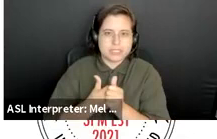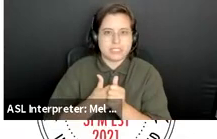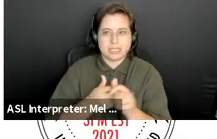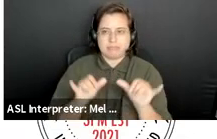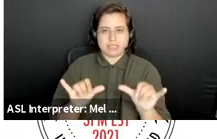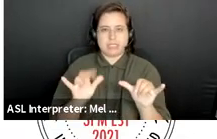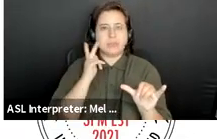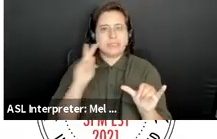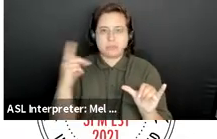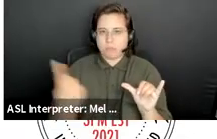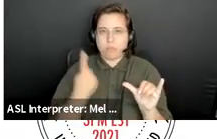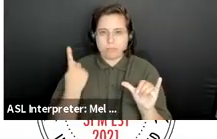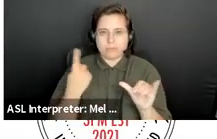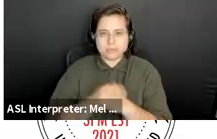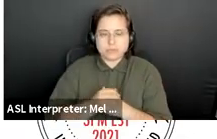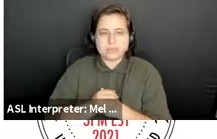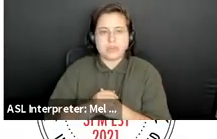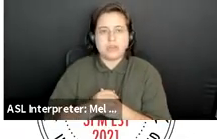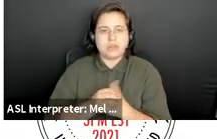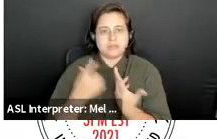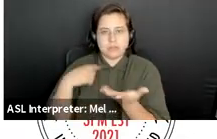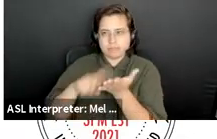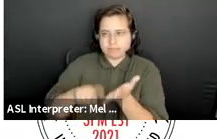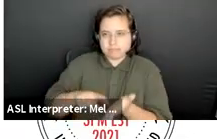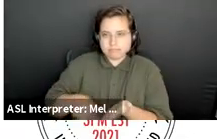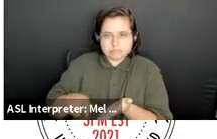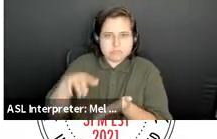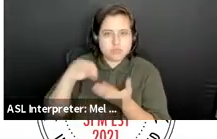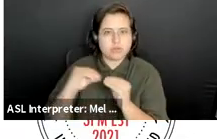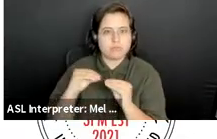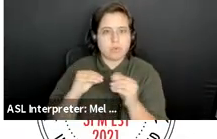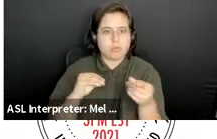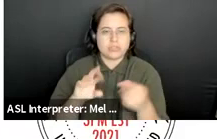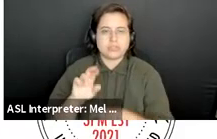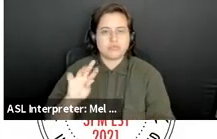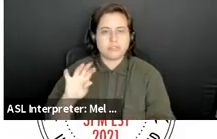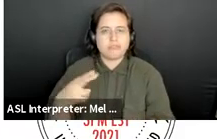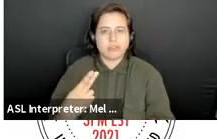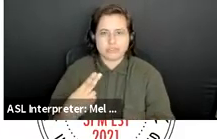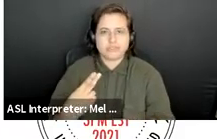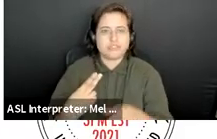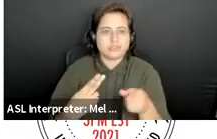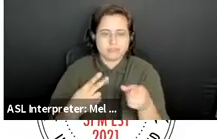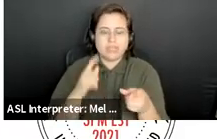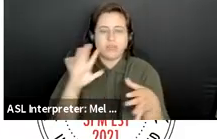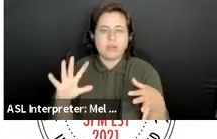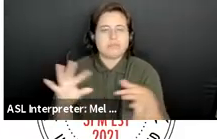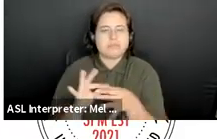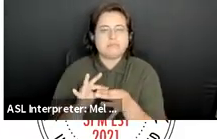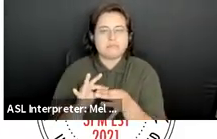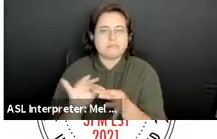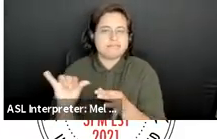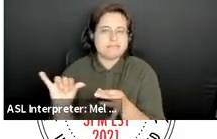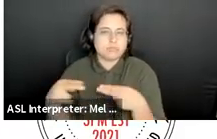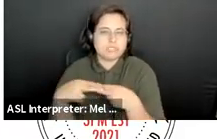as we learn new information, feel free to just refresh this. This page is going to be hyperlinked in the